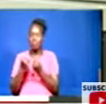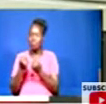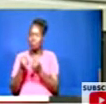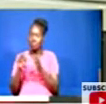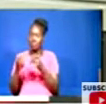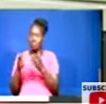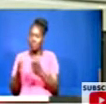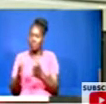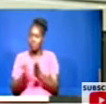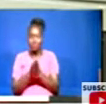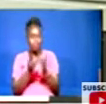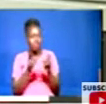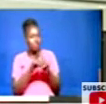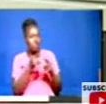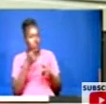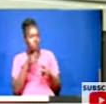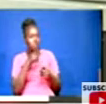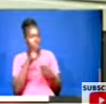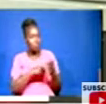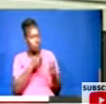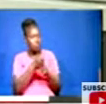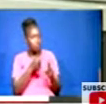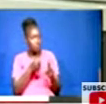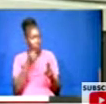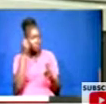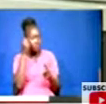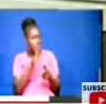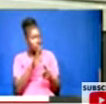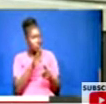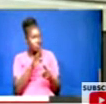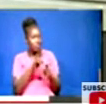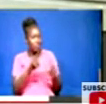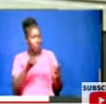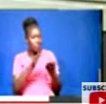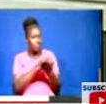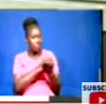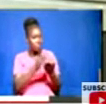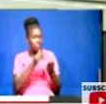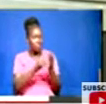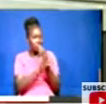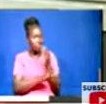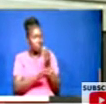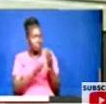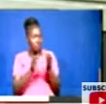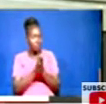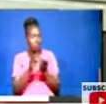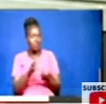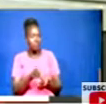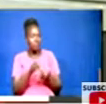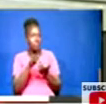level. Can you also tell us, what has been the impact of land subdivision in this country, and more so